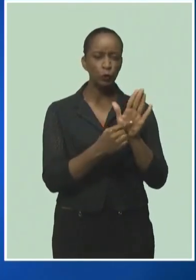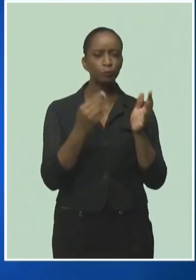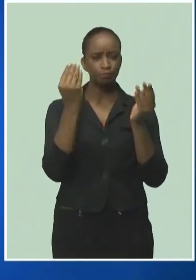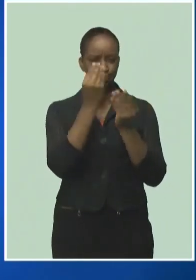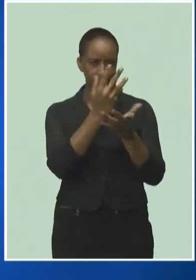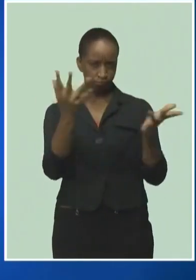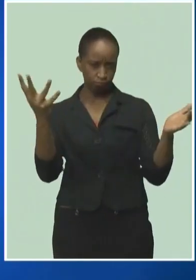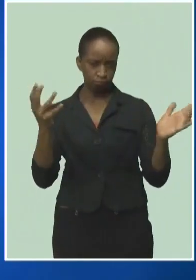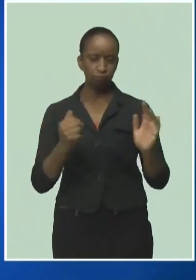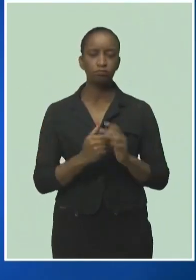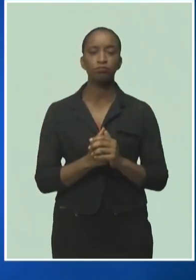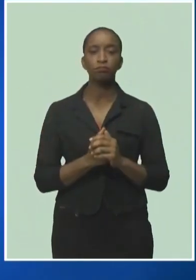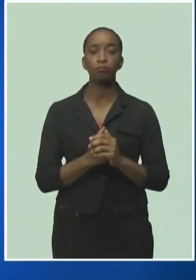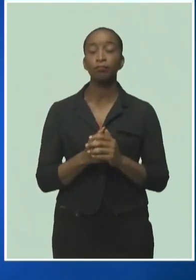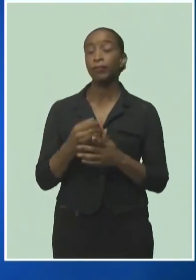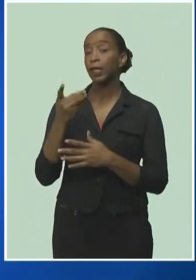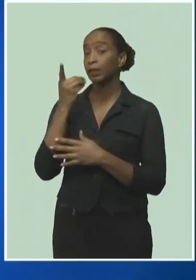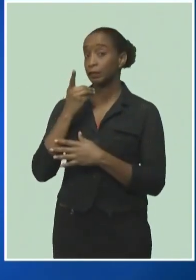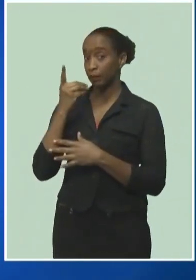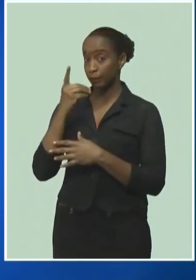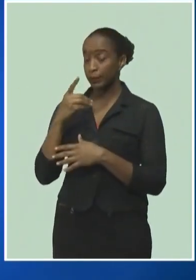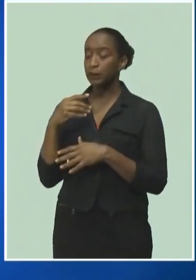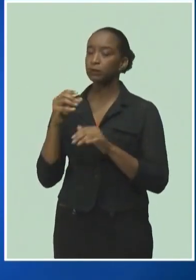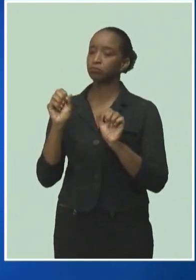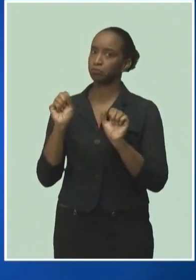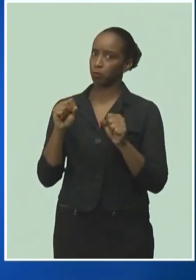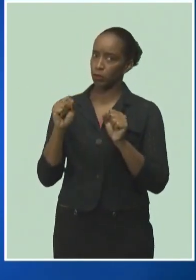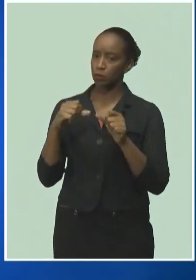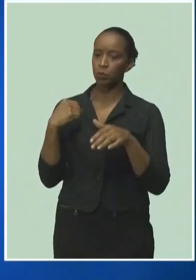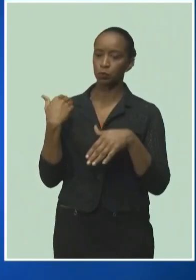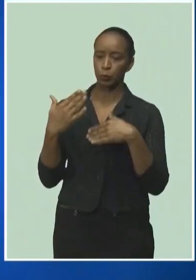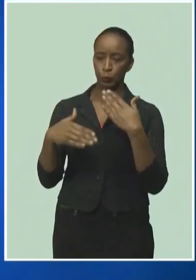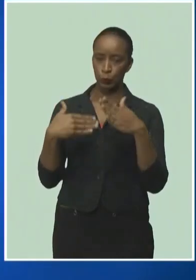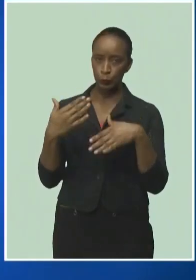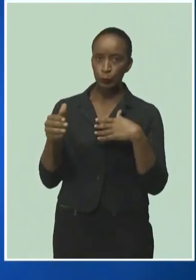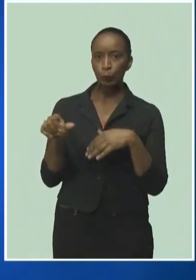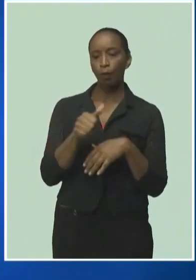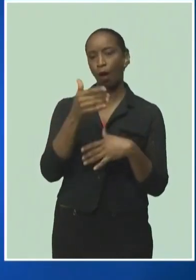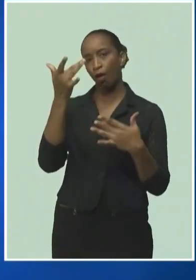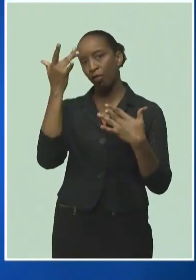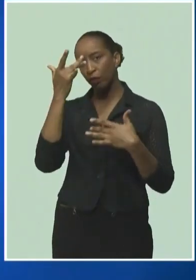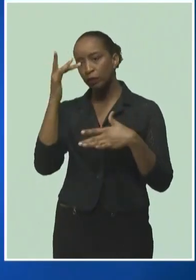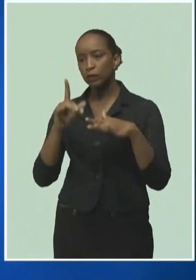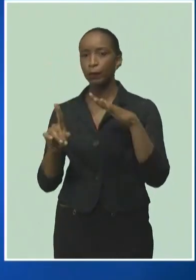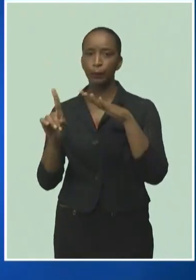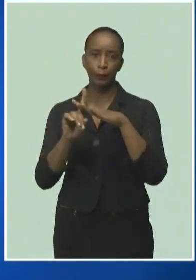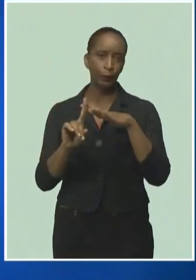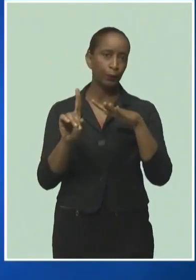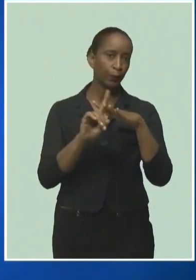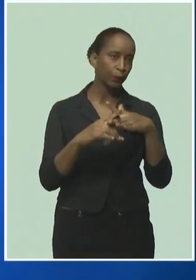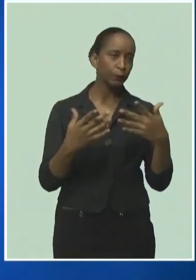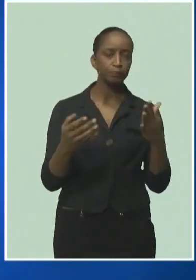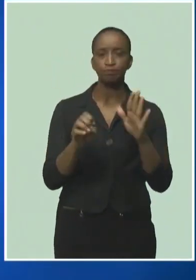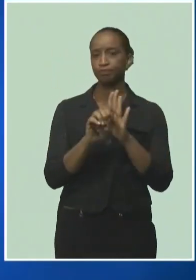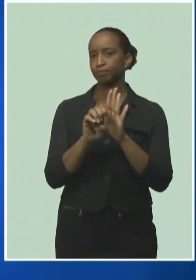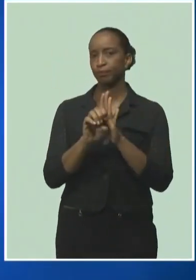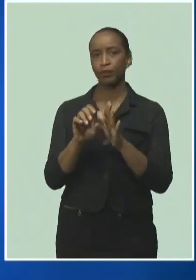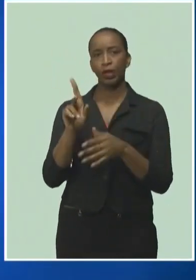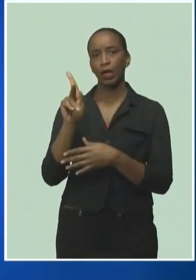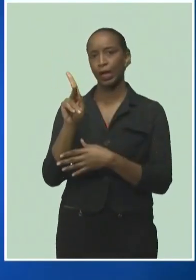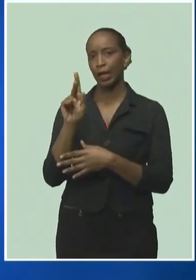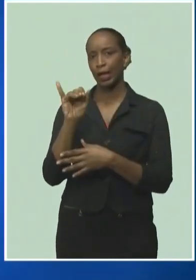lead to other medical challenges. You get kidney problems, you get eye problems, you